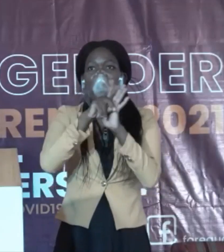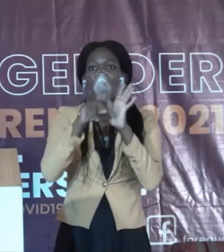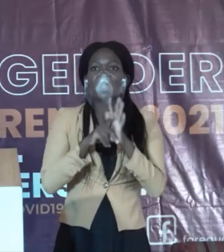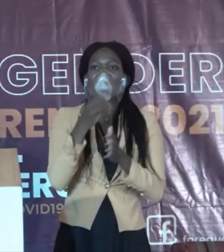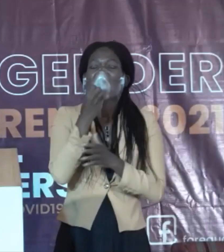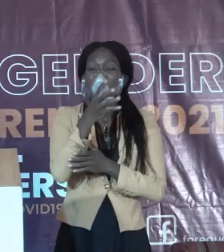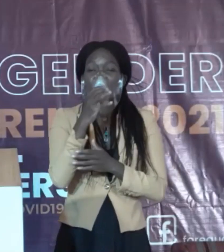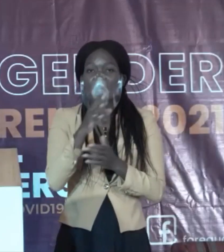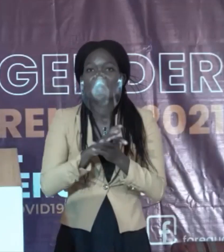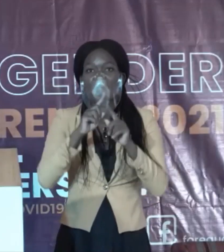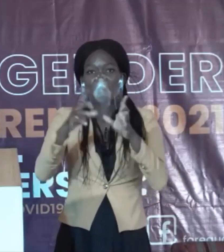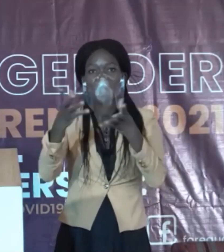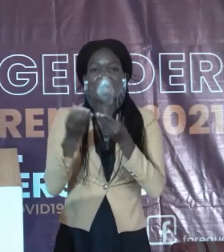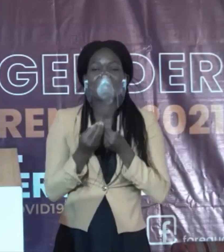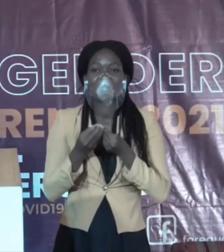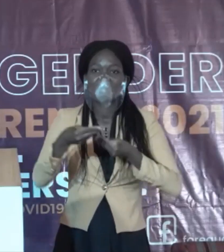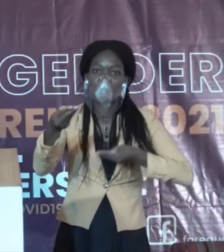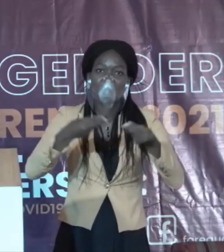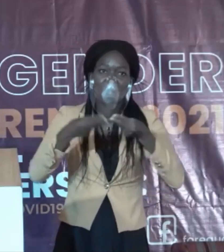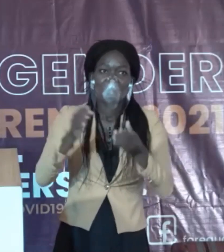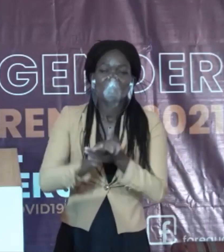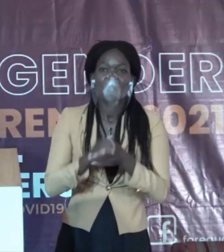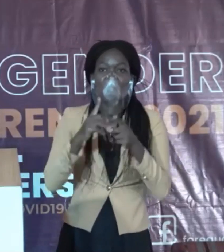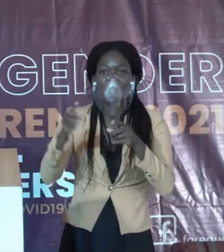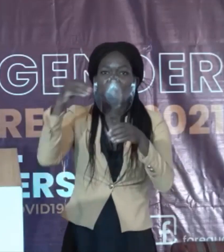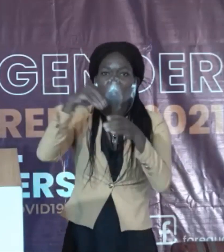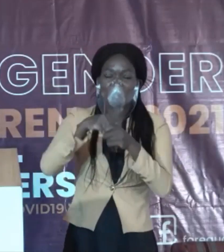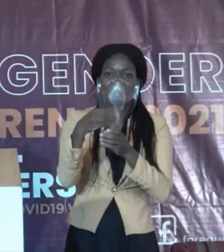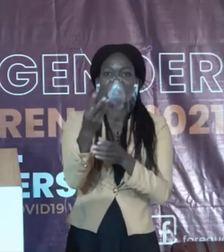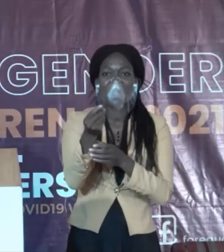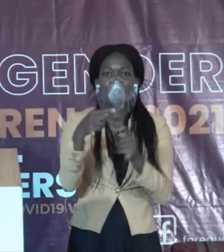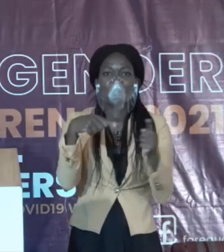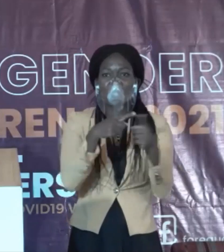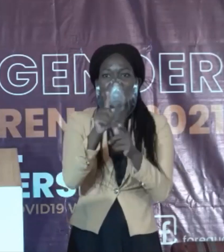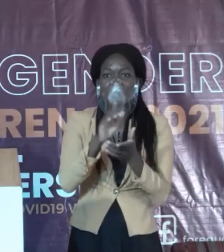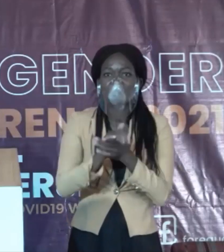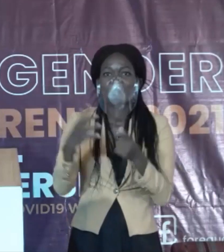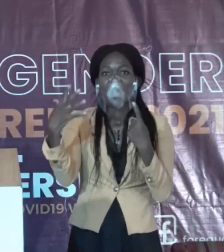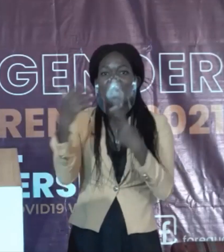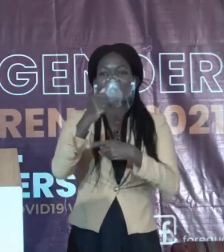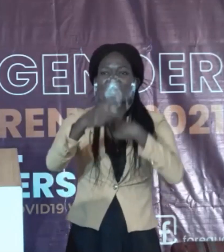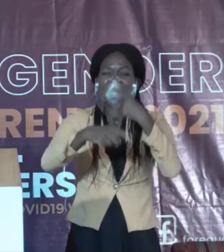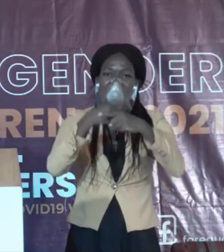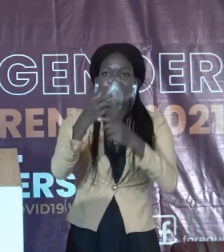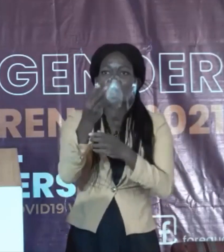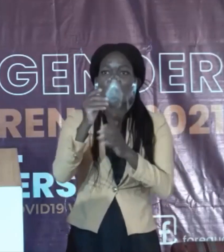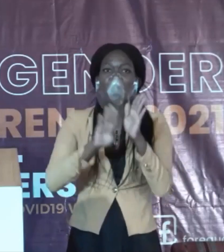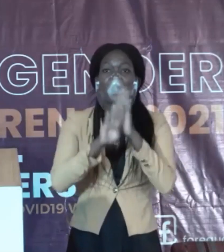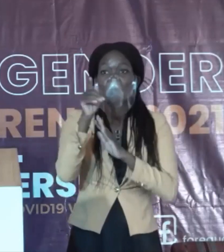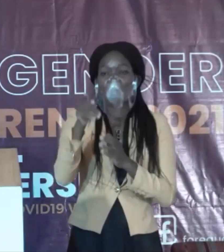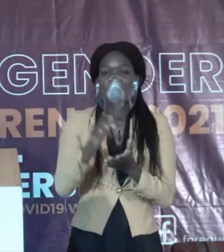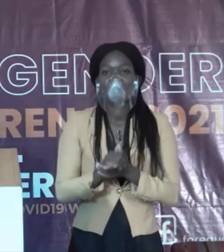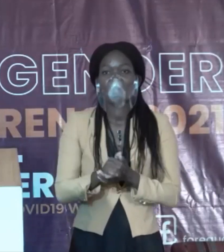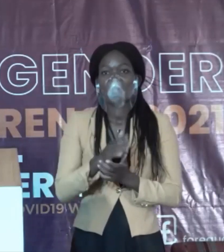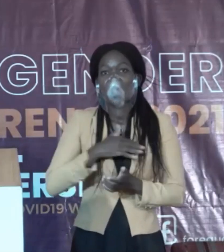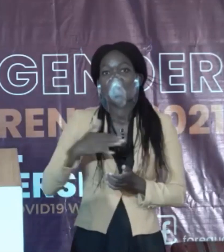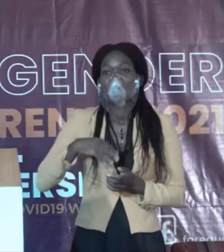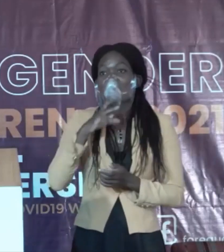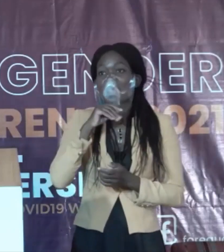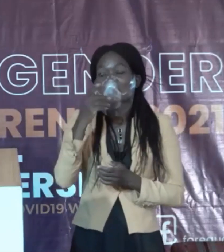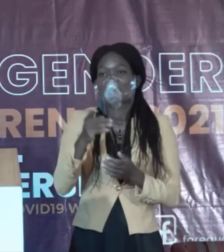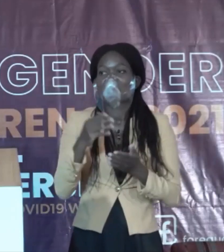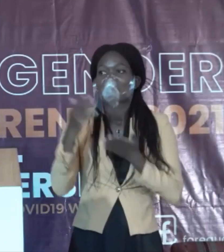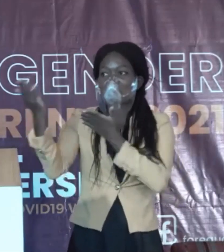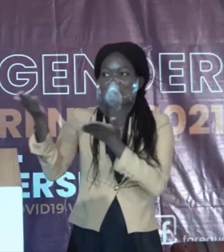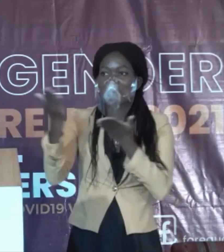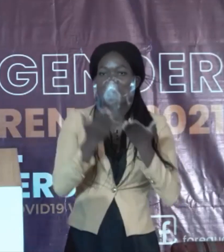and inclusive financial systems to achieve sustainable economic growth. Ladies and gentlemen, let's